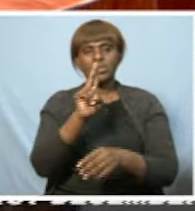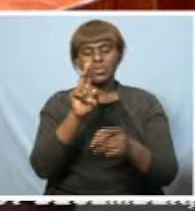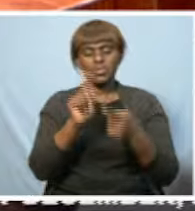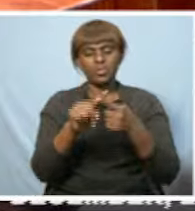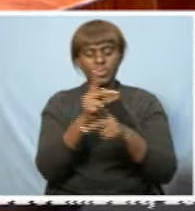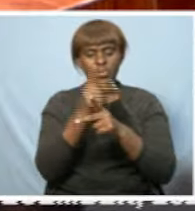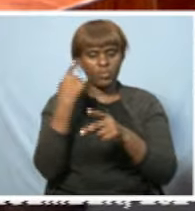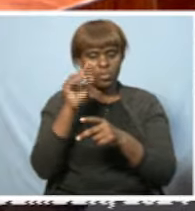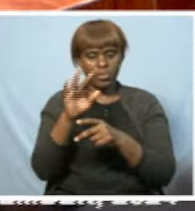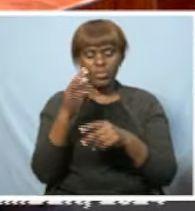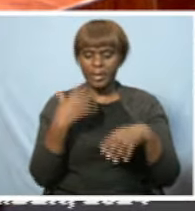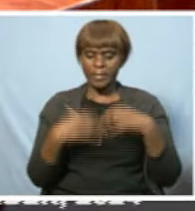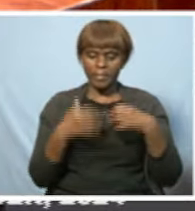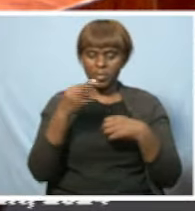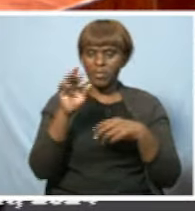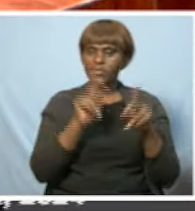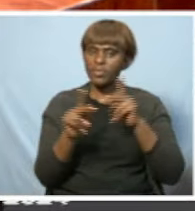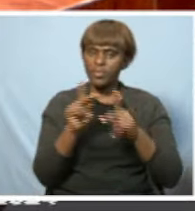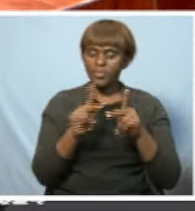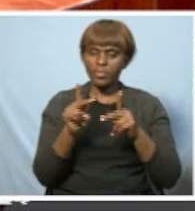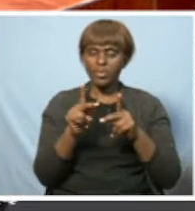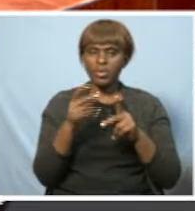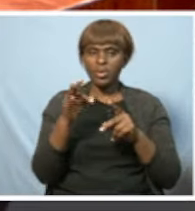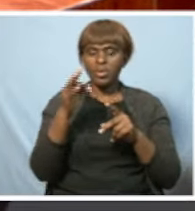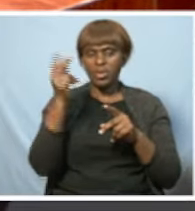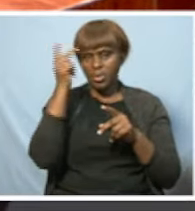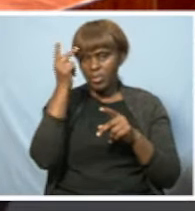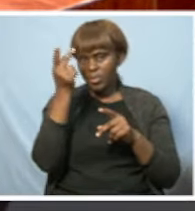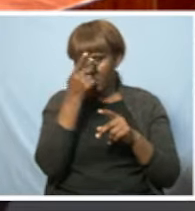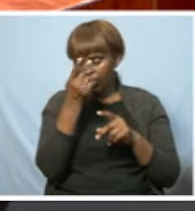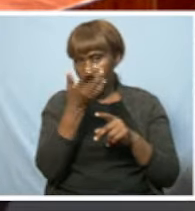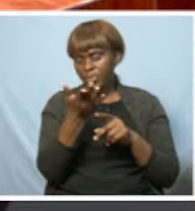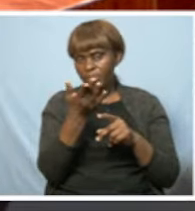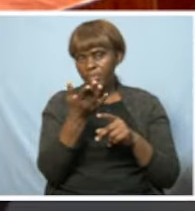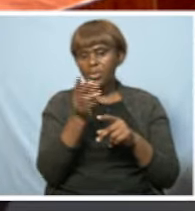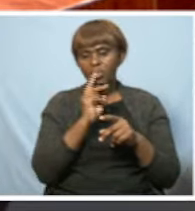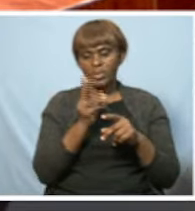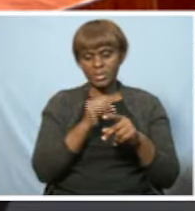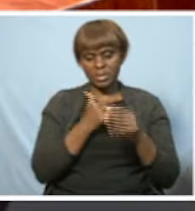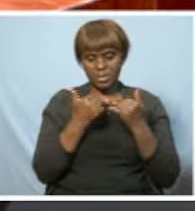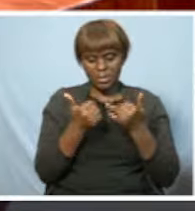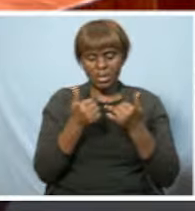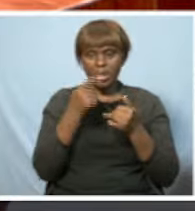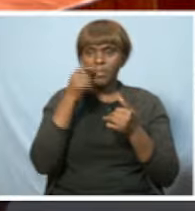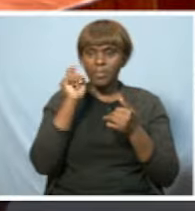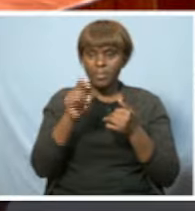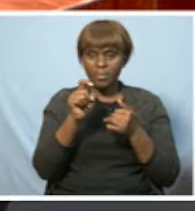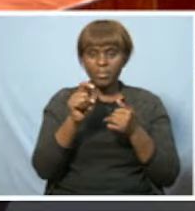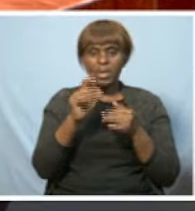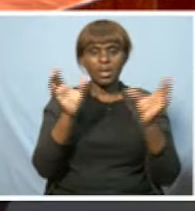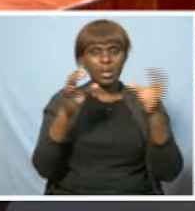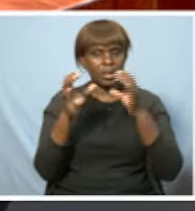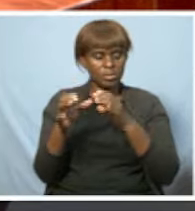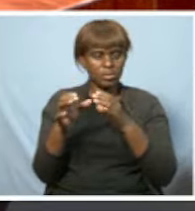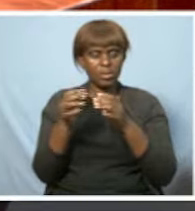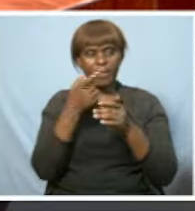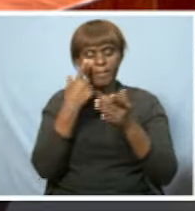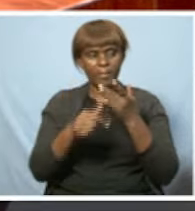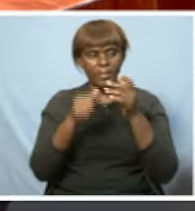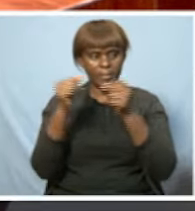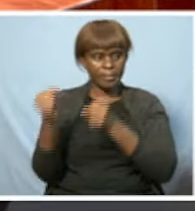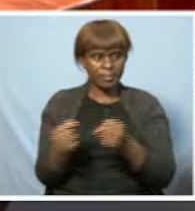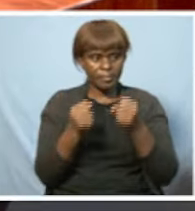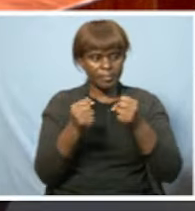of the aspirations of the people of PETAUKE. We therefore direct that the council must strengthen